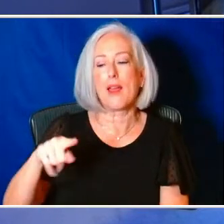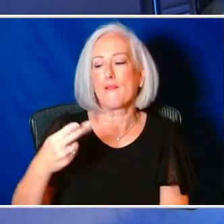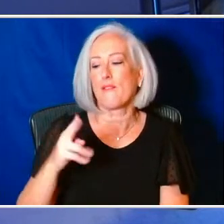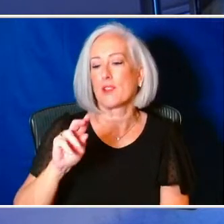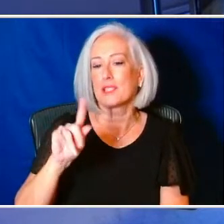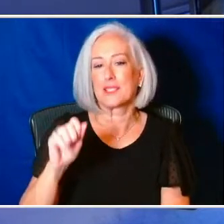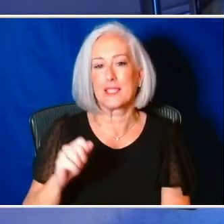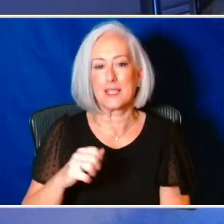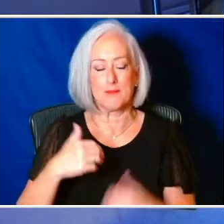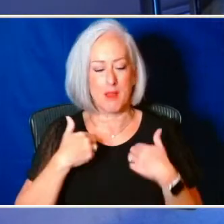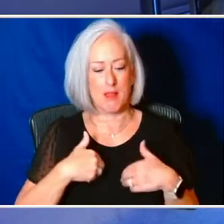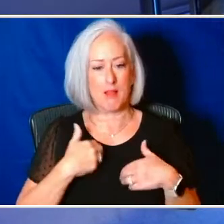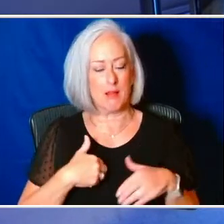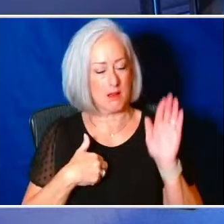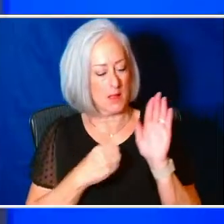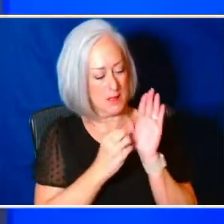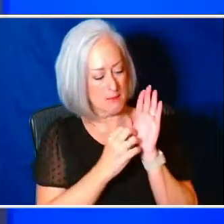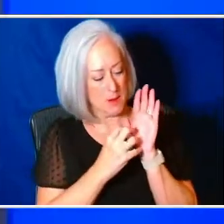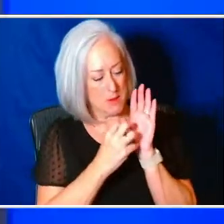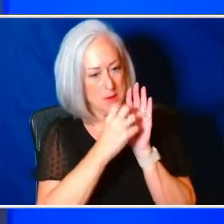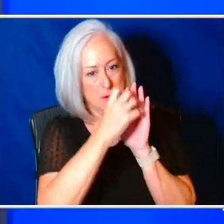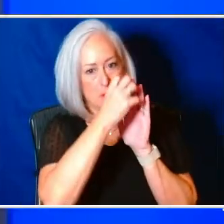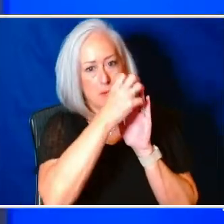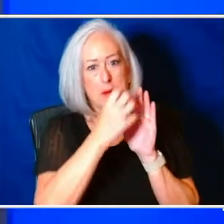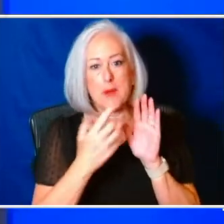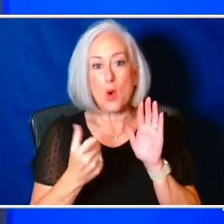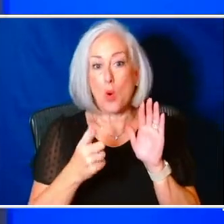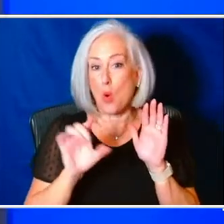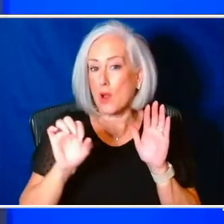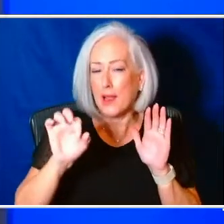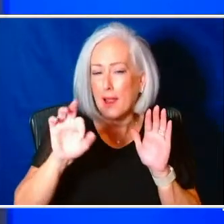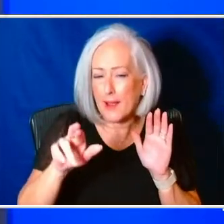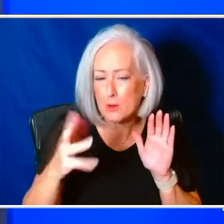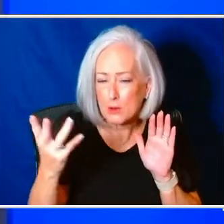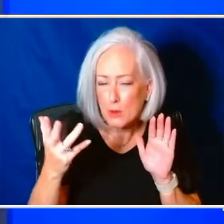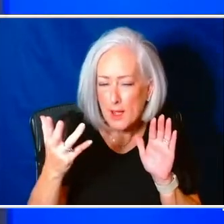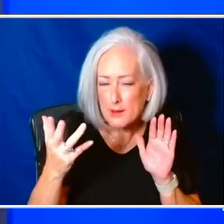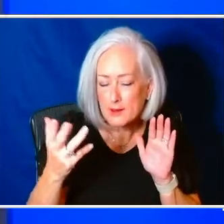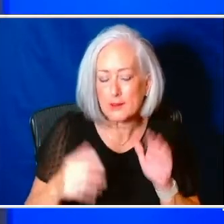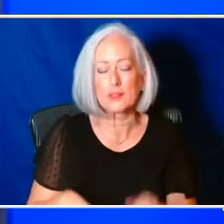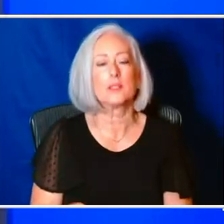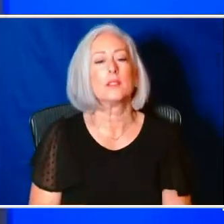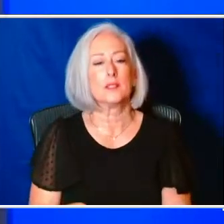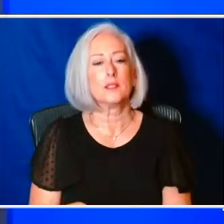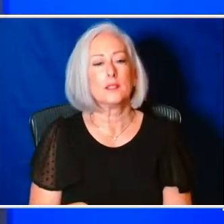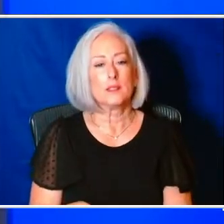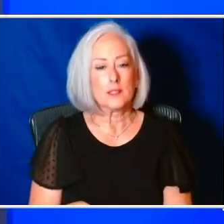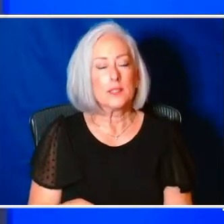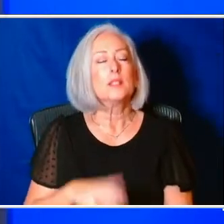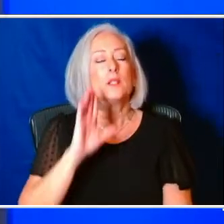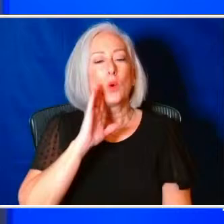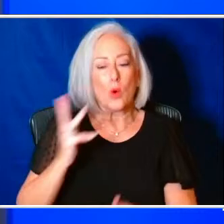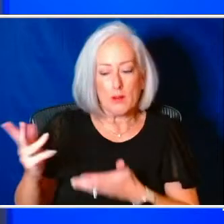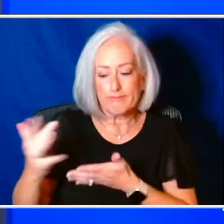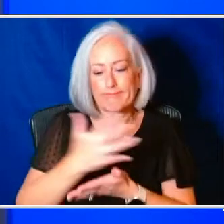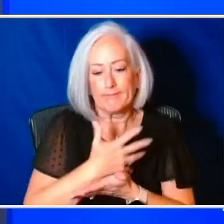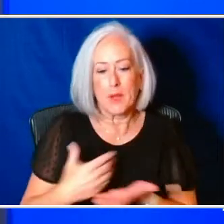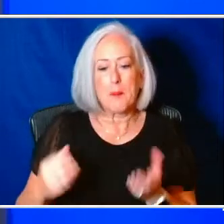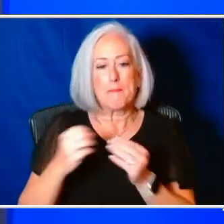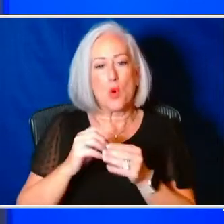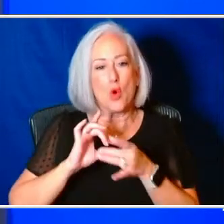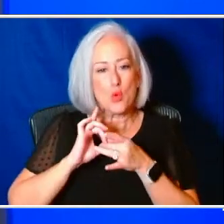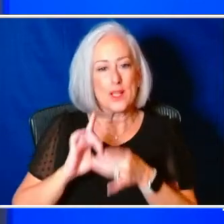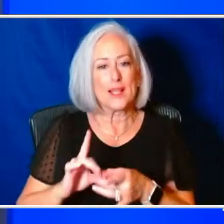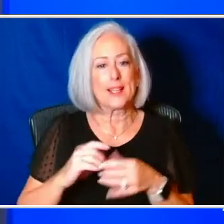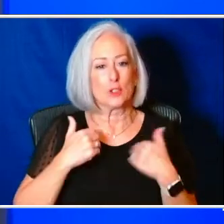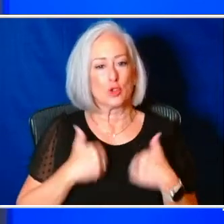cancer? I think this study like this magnitude will probably gather much more information than just lung cancer, probably what